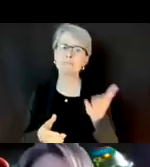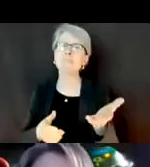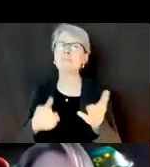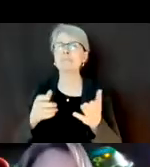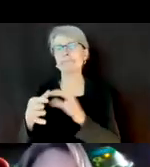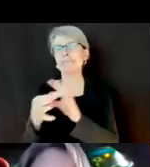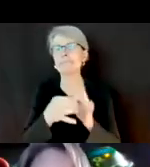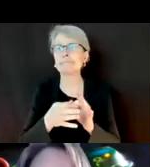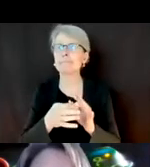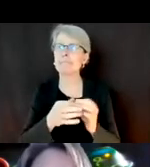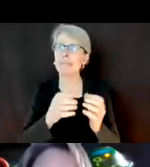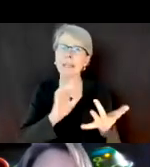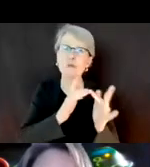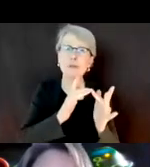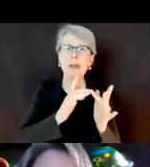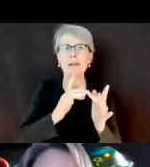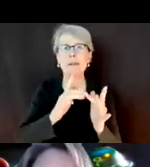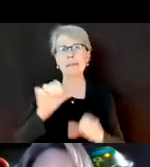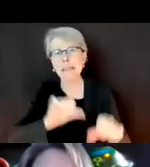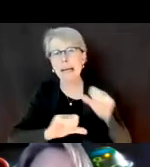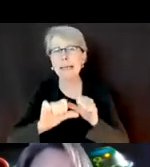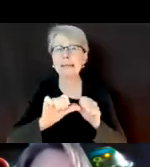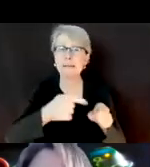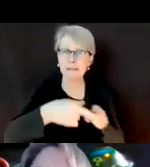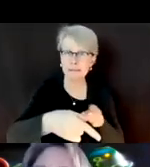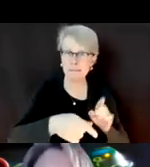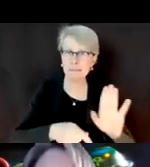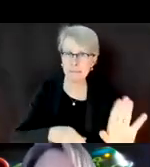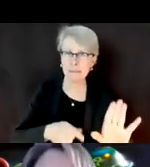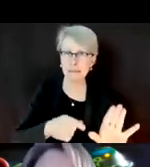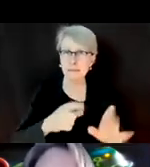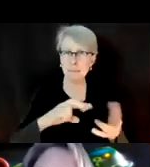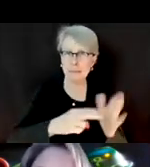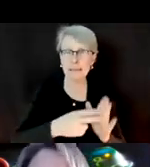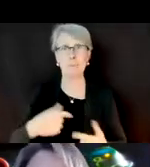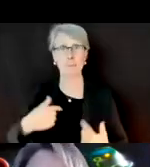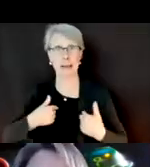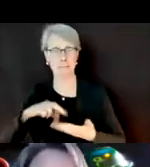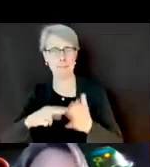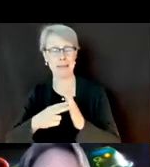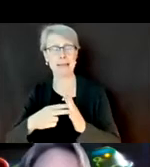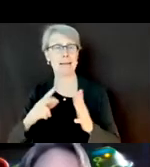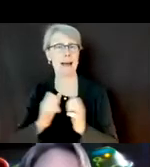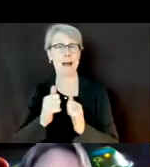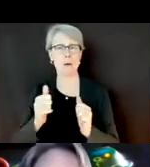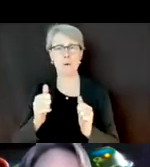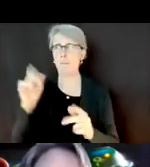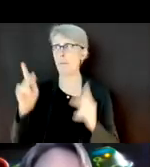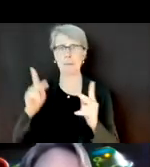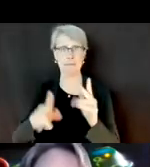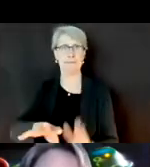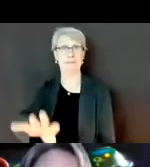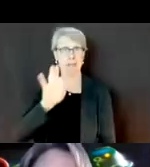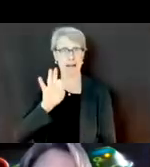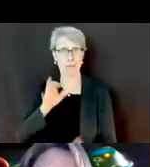sciences background, but really when I'm talking about discoverability, I'm talking about the concept of getting found. And for me,